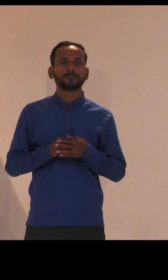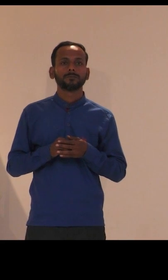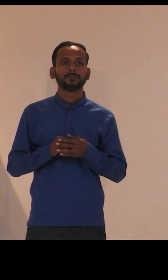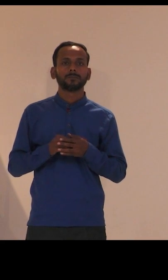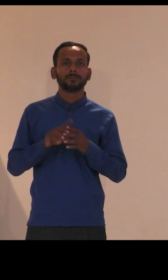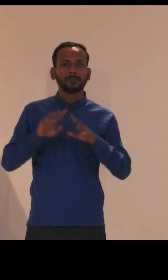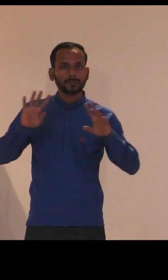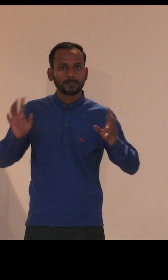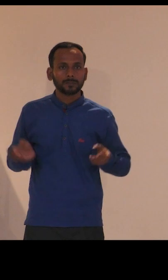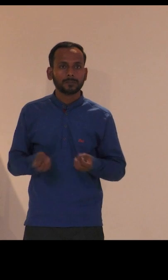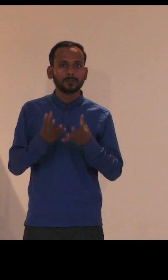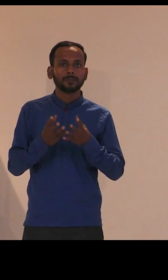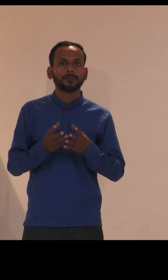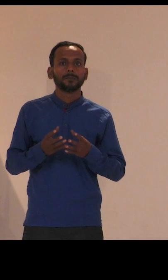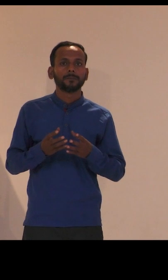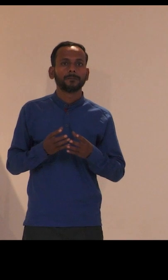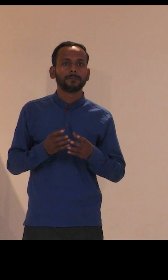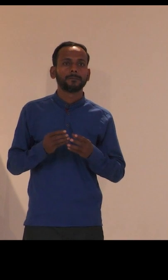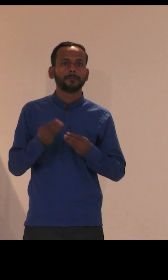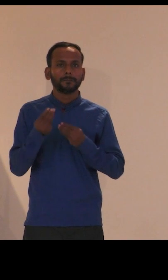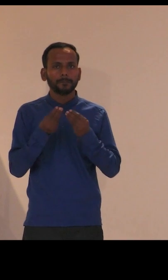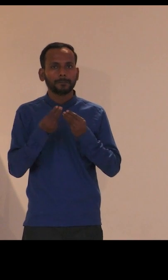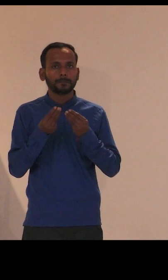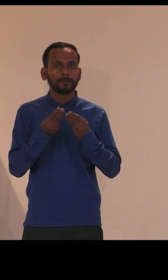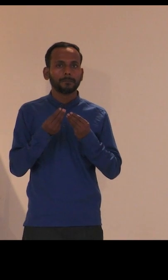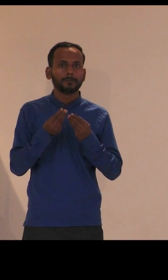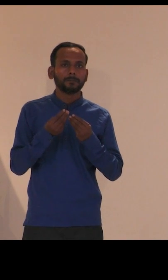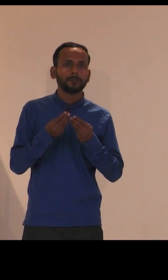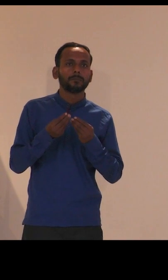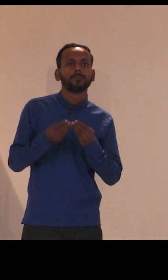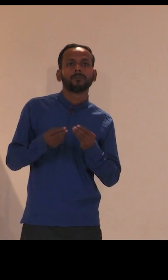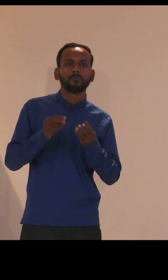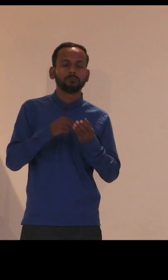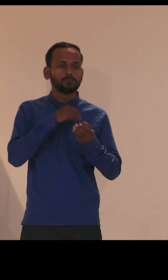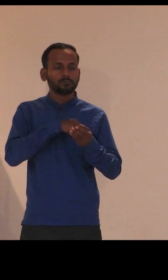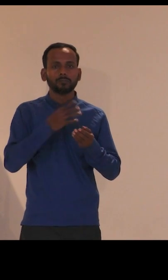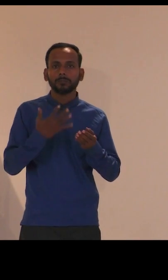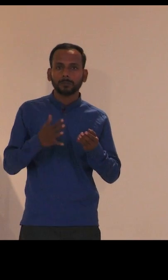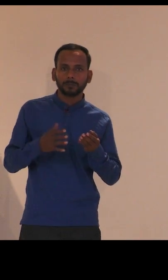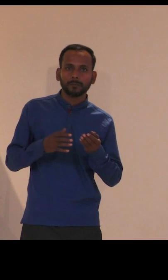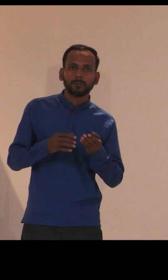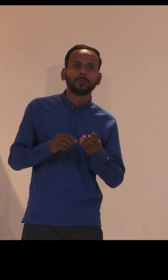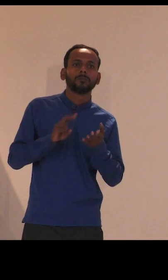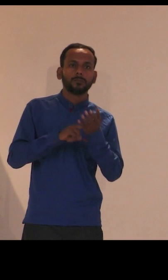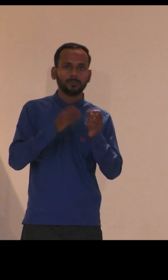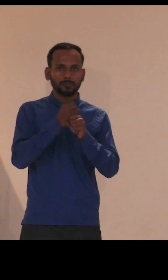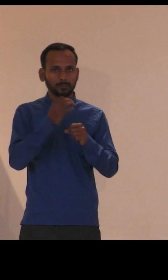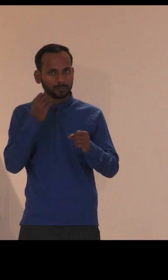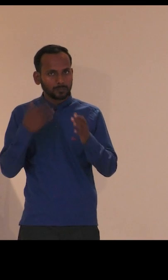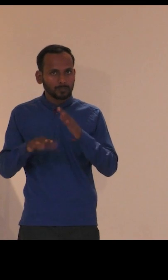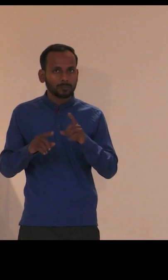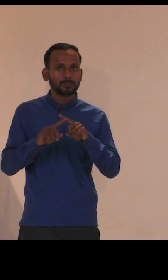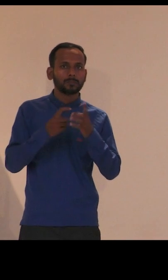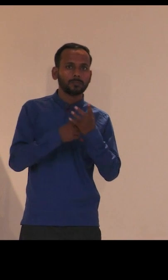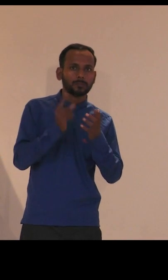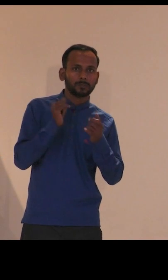It started as, we are a non-profit trust. It's called the Counter Media Trust.